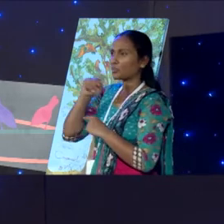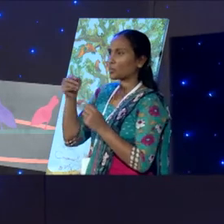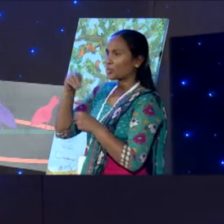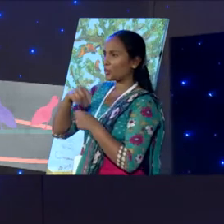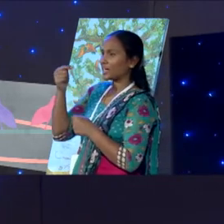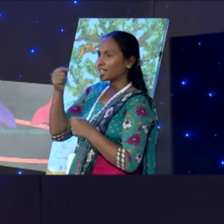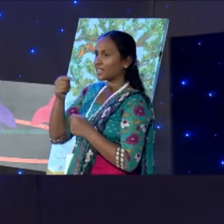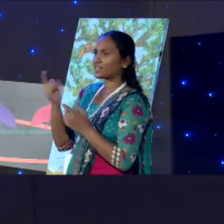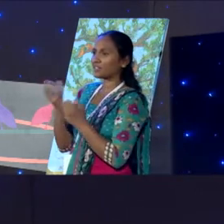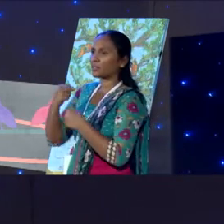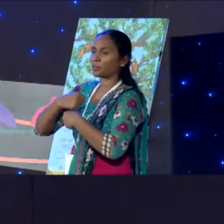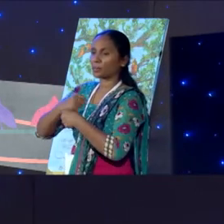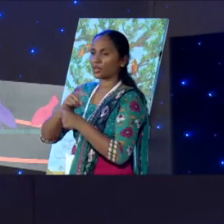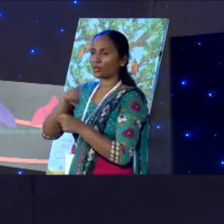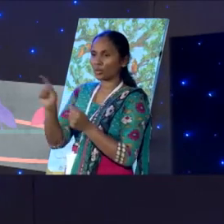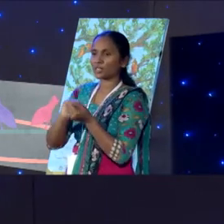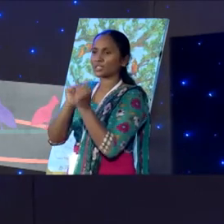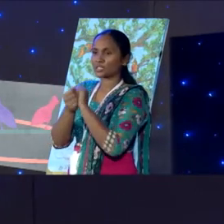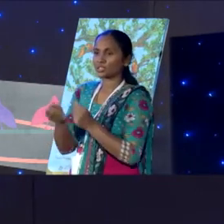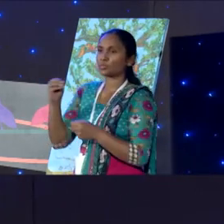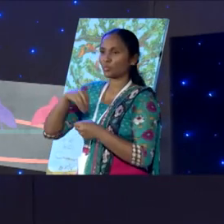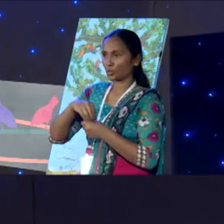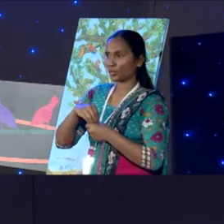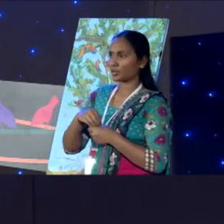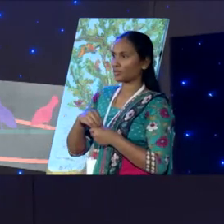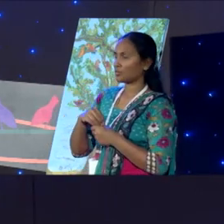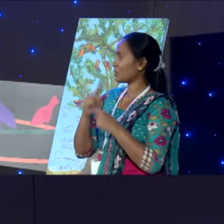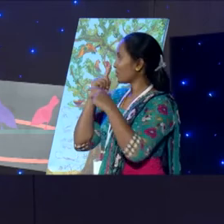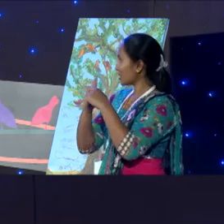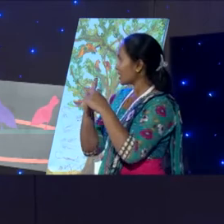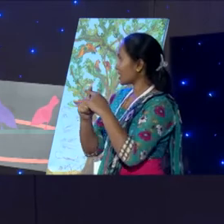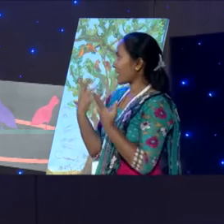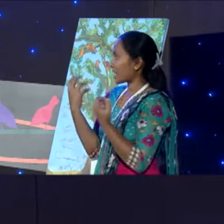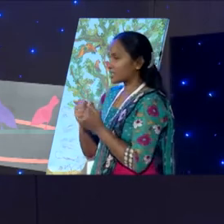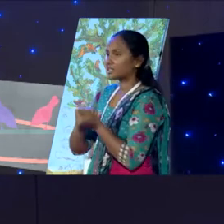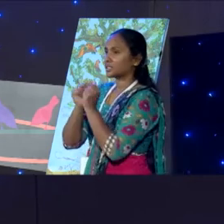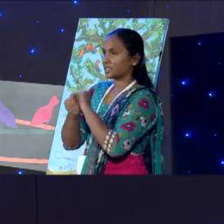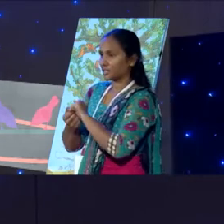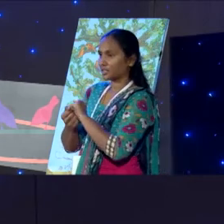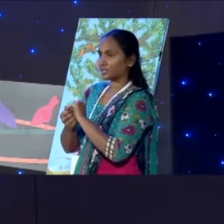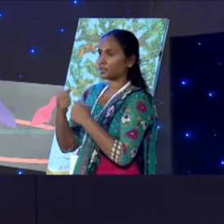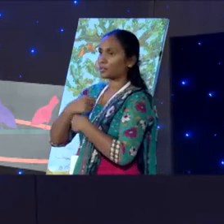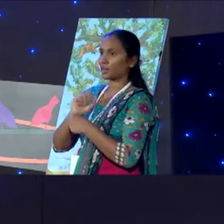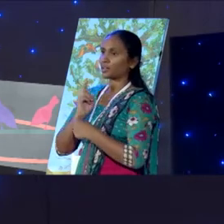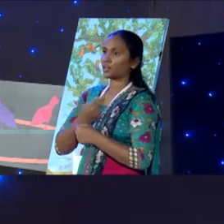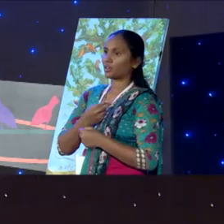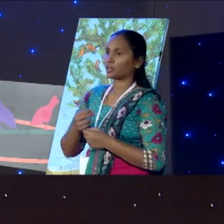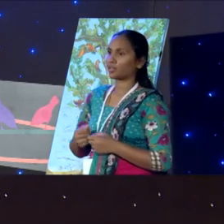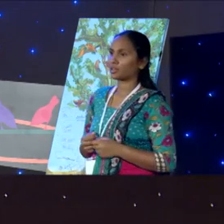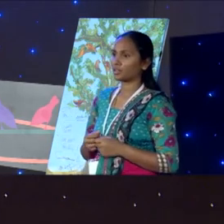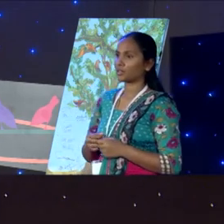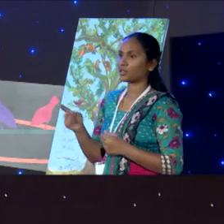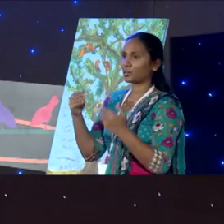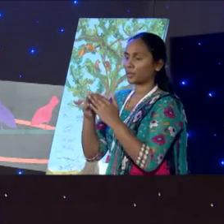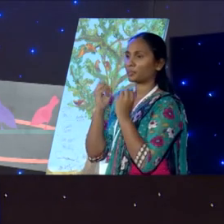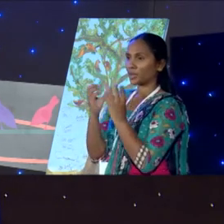you and make you powerful in the most positive way you can ever envision. So accidents that change us, make us. Because I've met so many